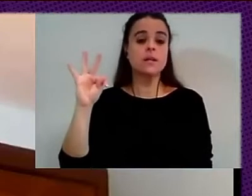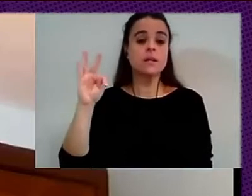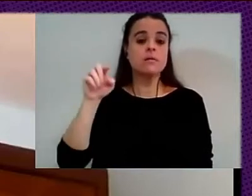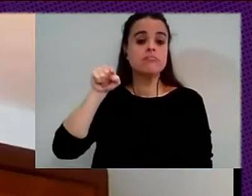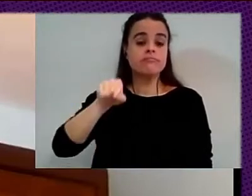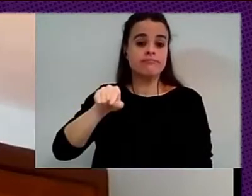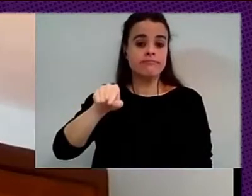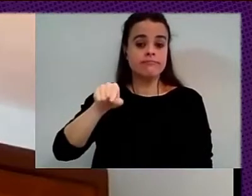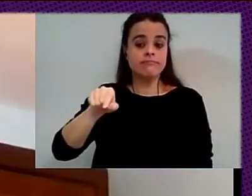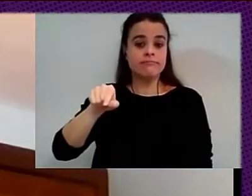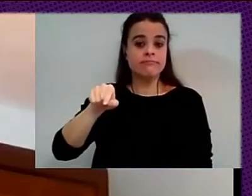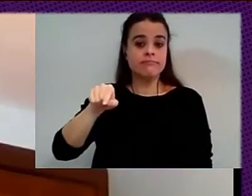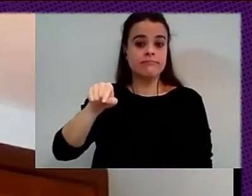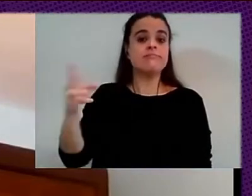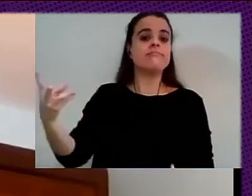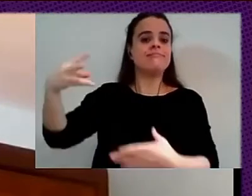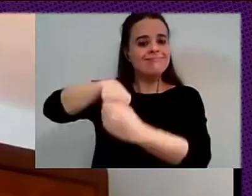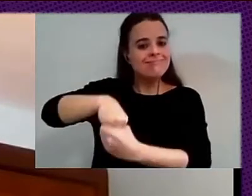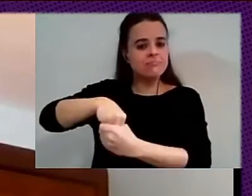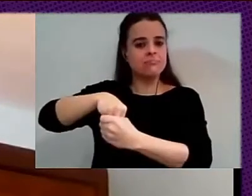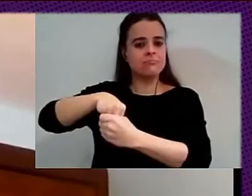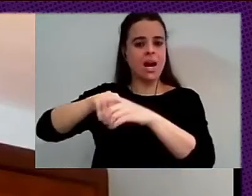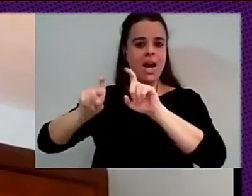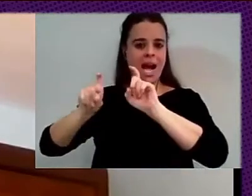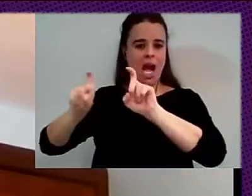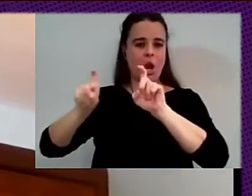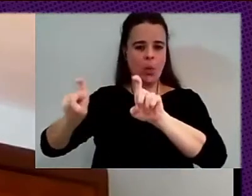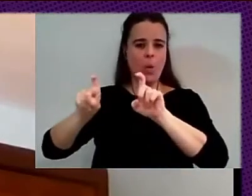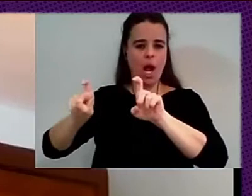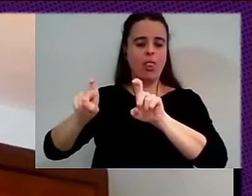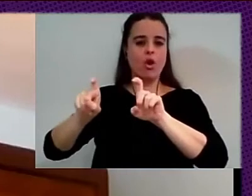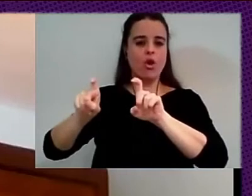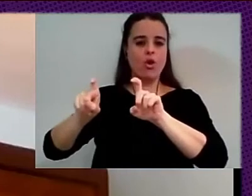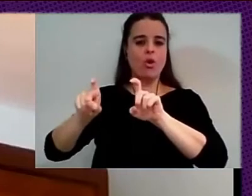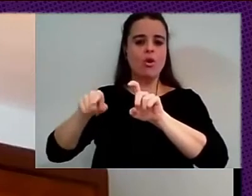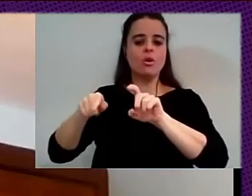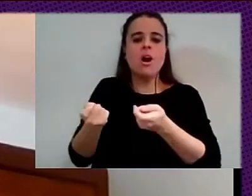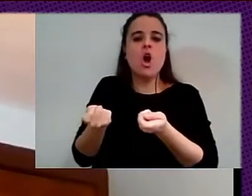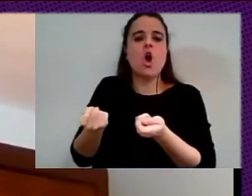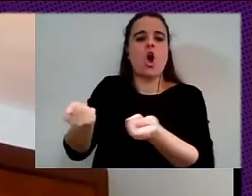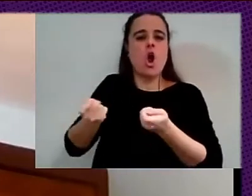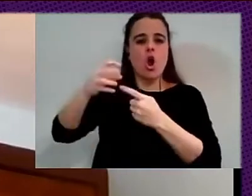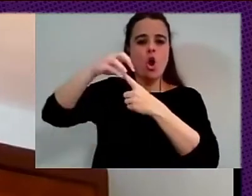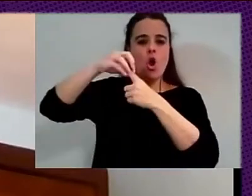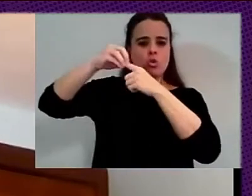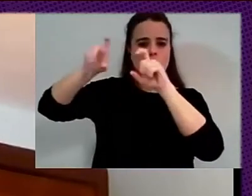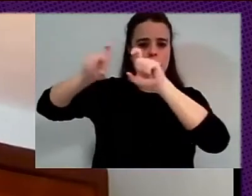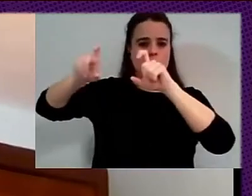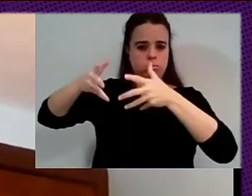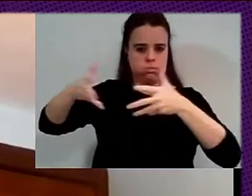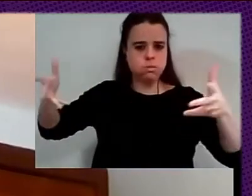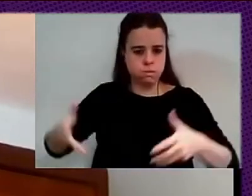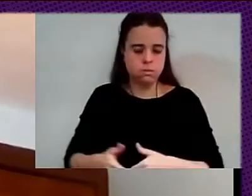idea of big data and artificial intelligence, but also there was a doubling up Here, this was a great opportunity